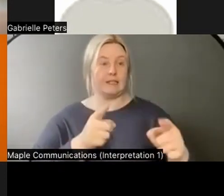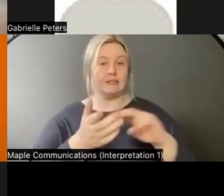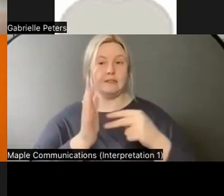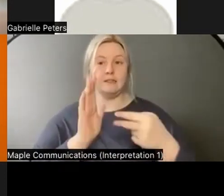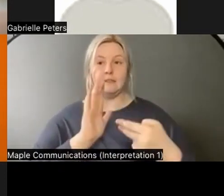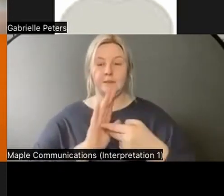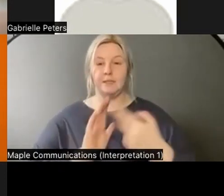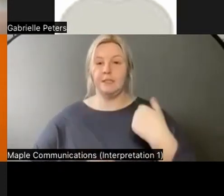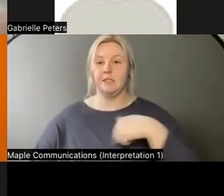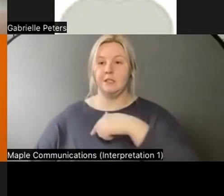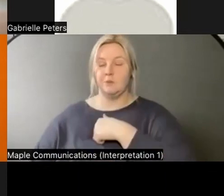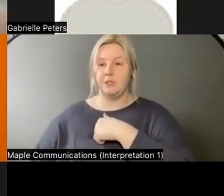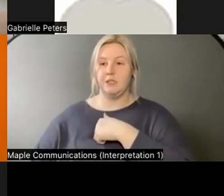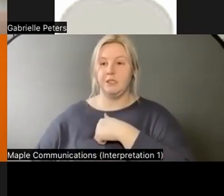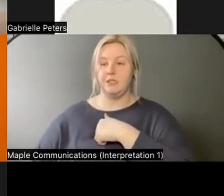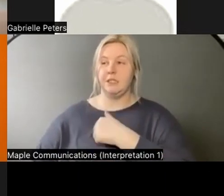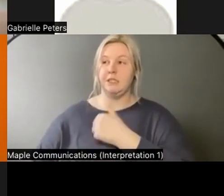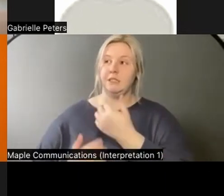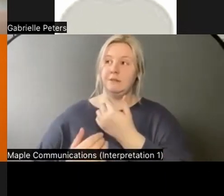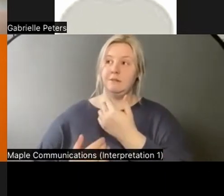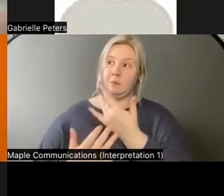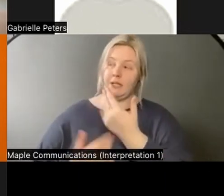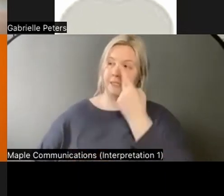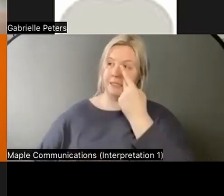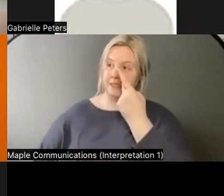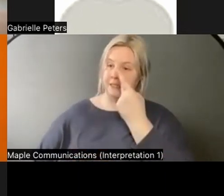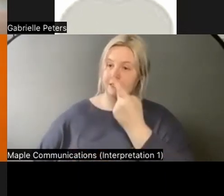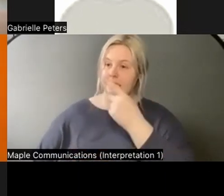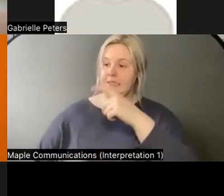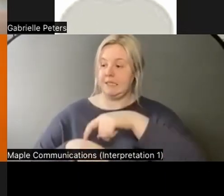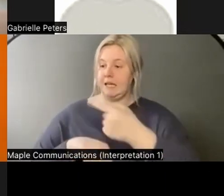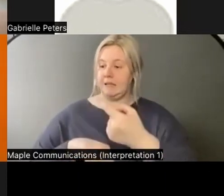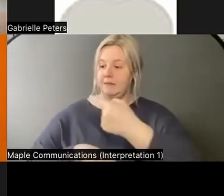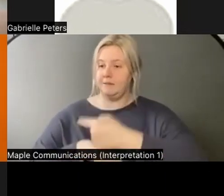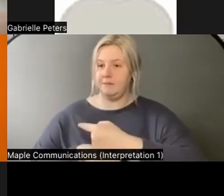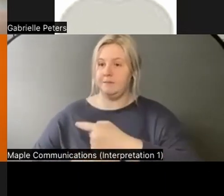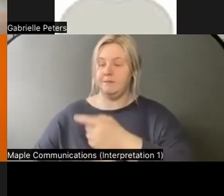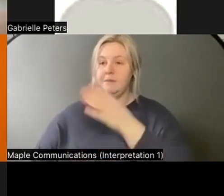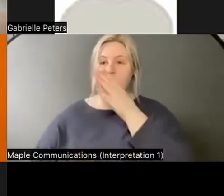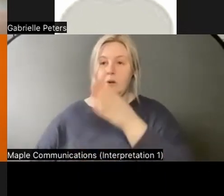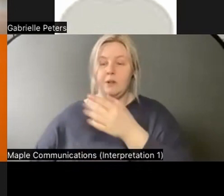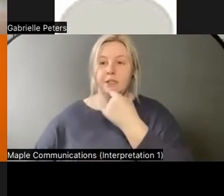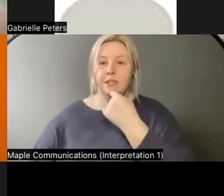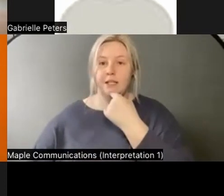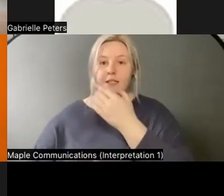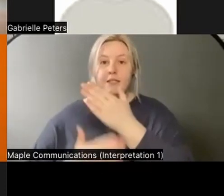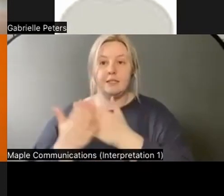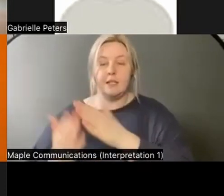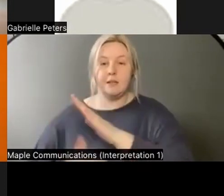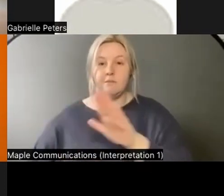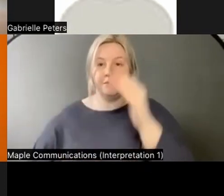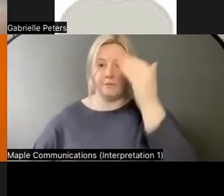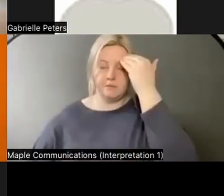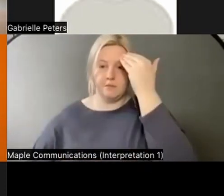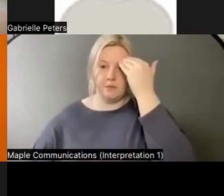day. So I'm going to say that some of you may know of Heidi or